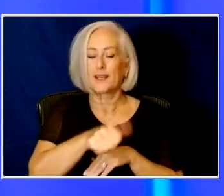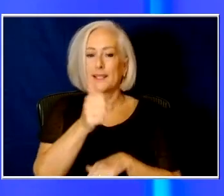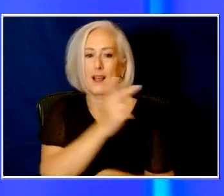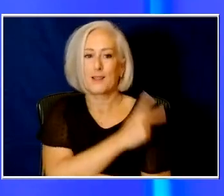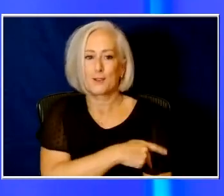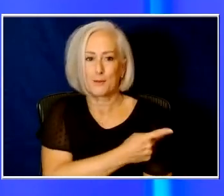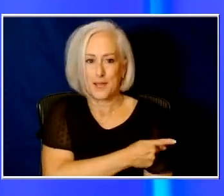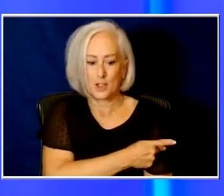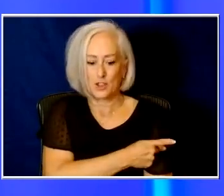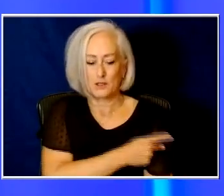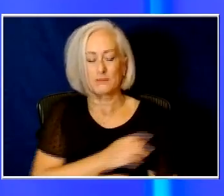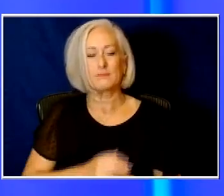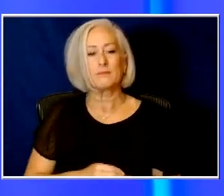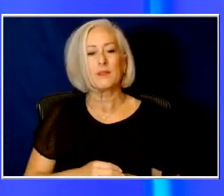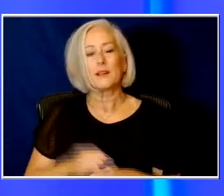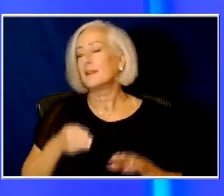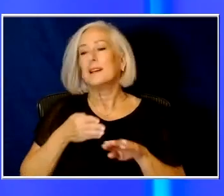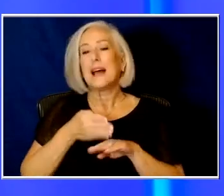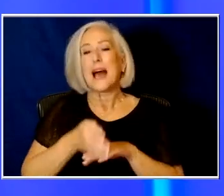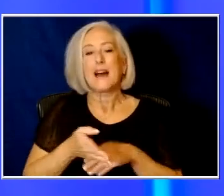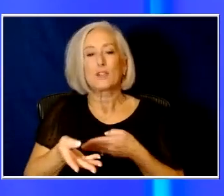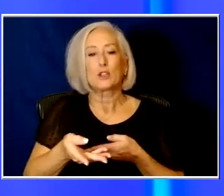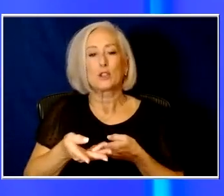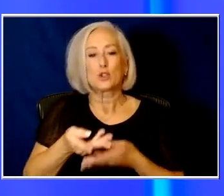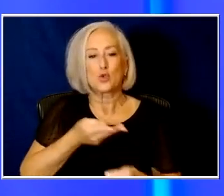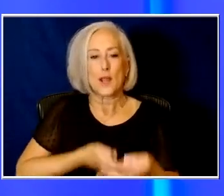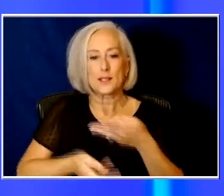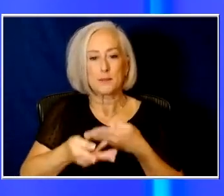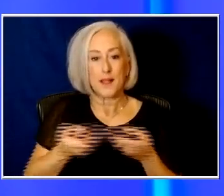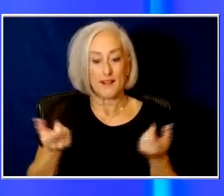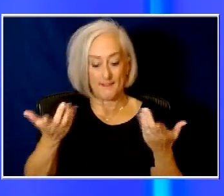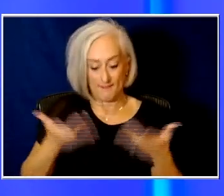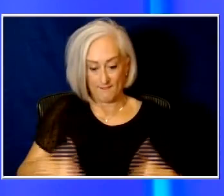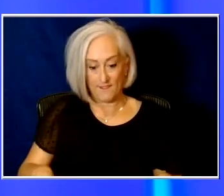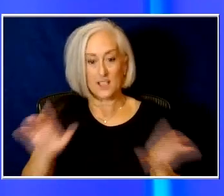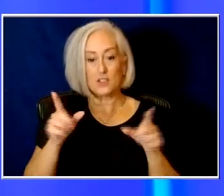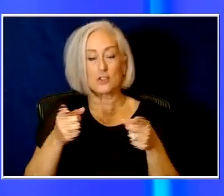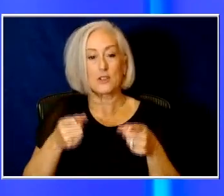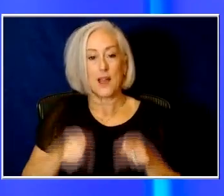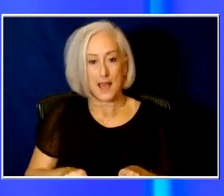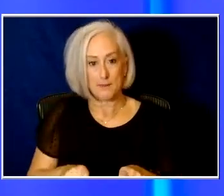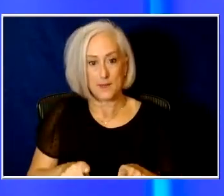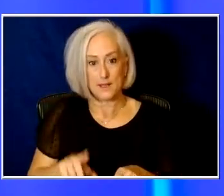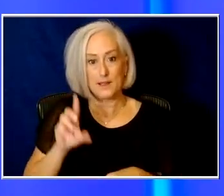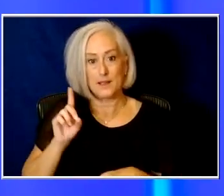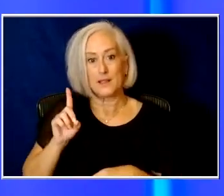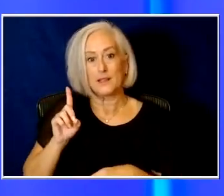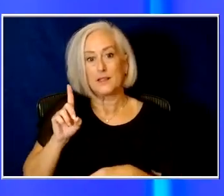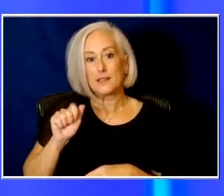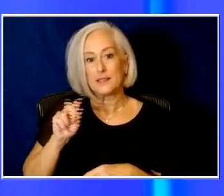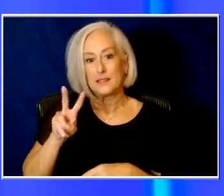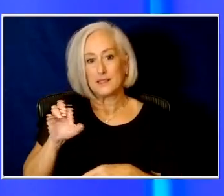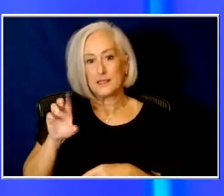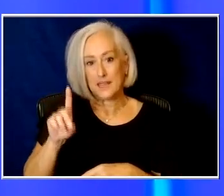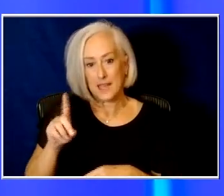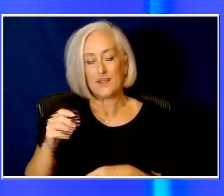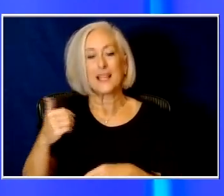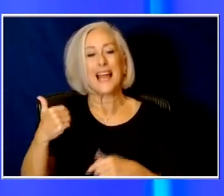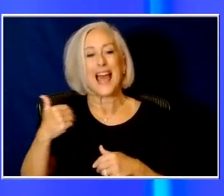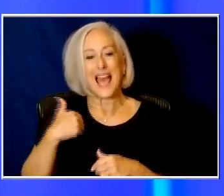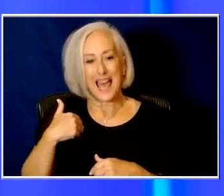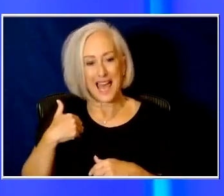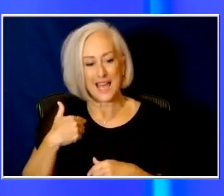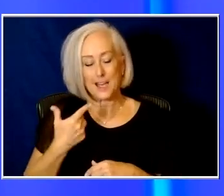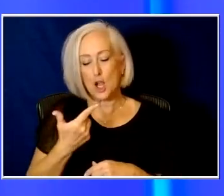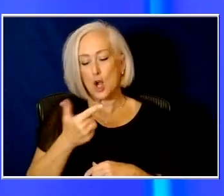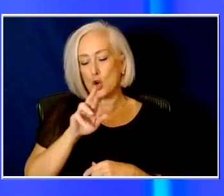done, even though David and his donor were well matched, David did develop graft versus host disease, which is one of the major complications